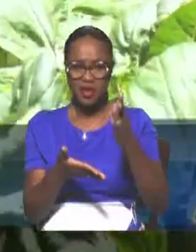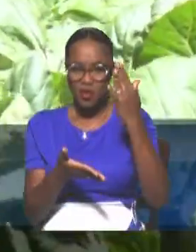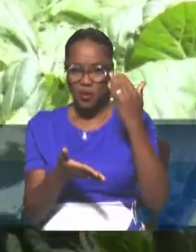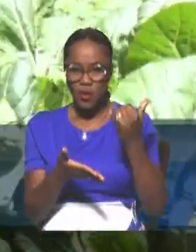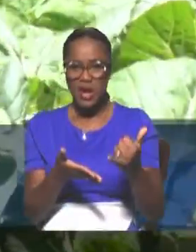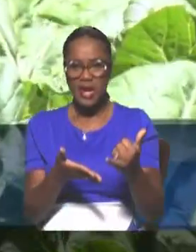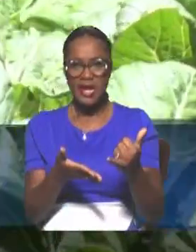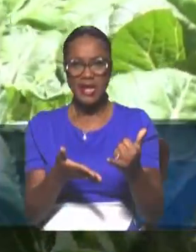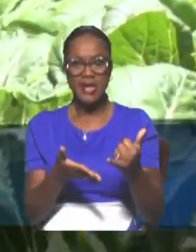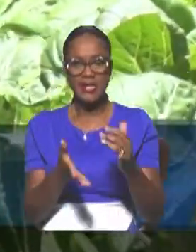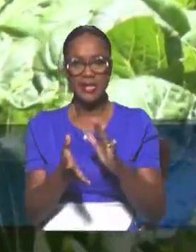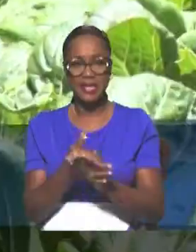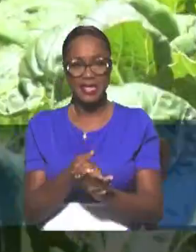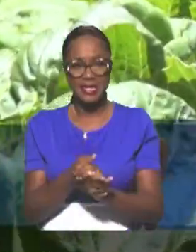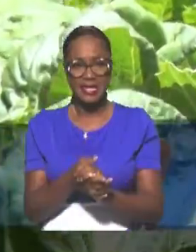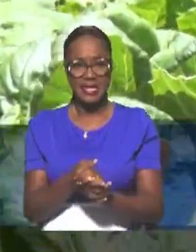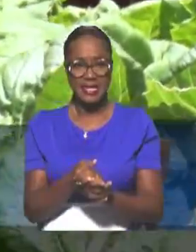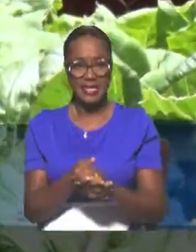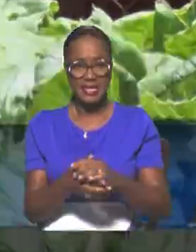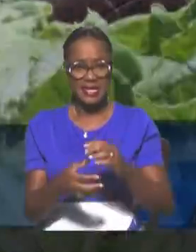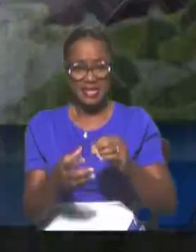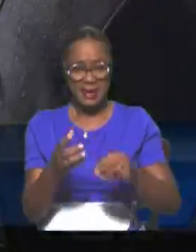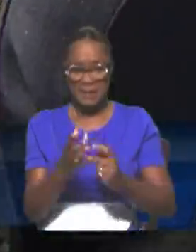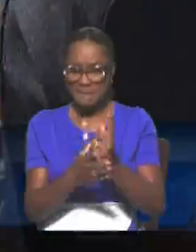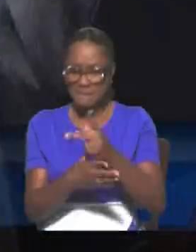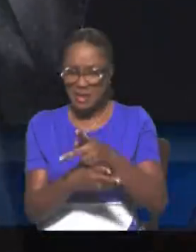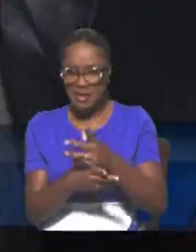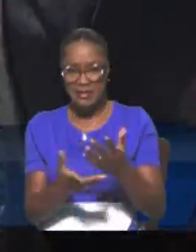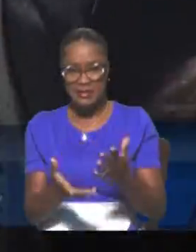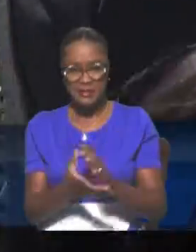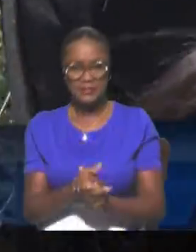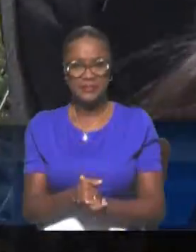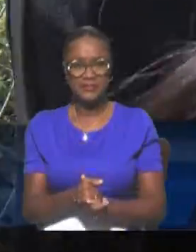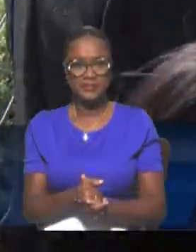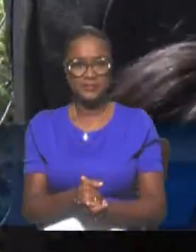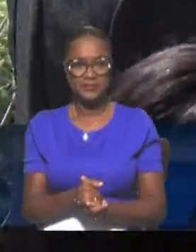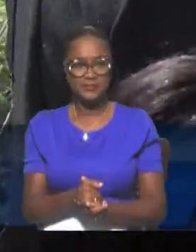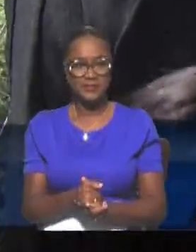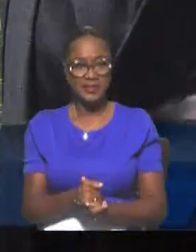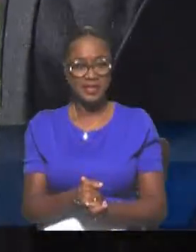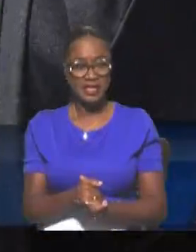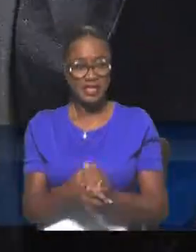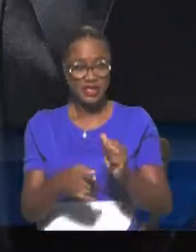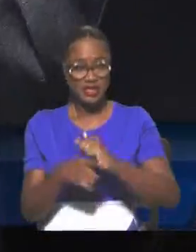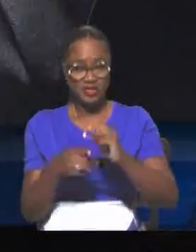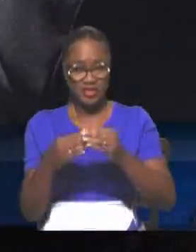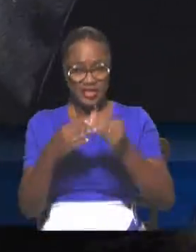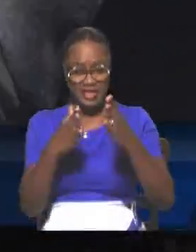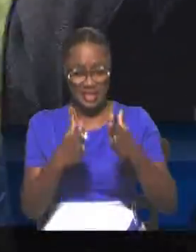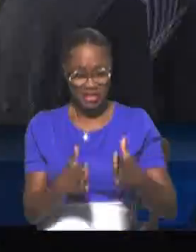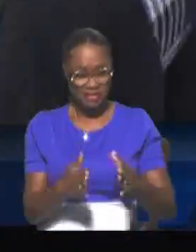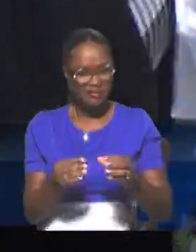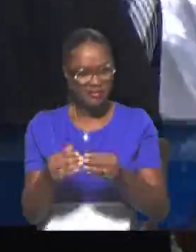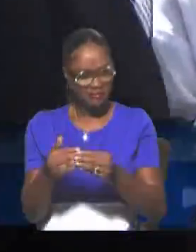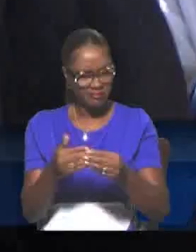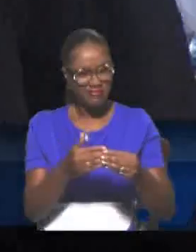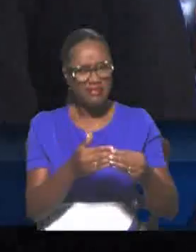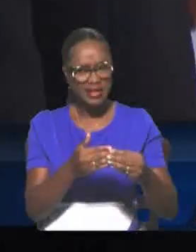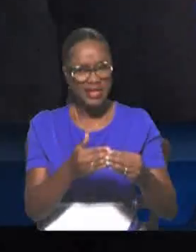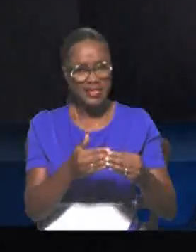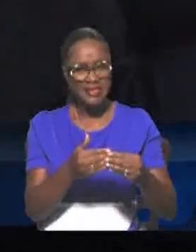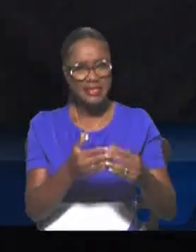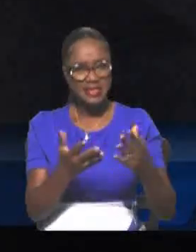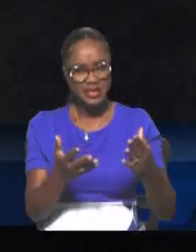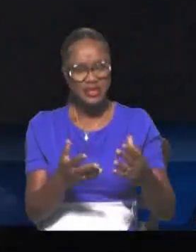associate with plants and all those things. With guidance of trained teachers, students continue driving efforts towards keeping their